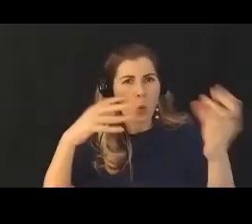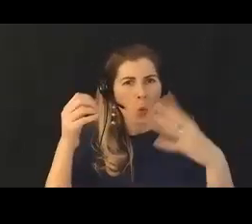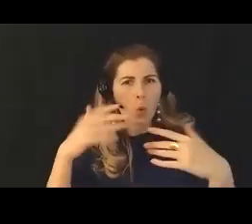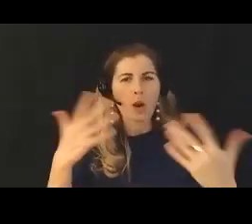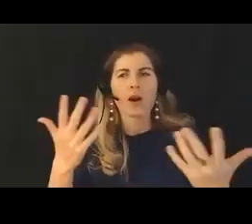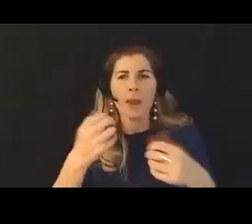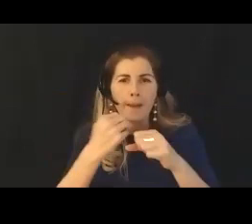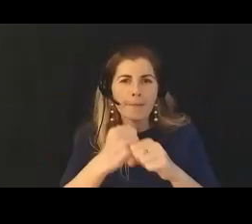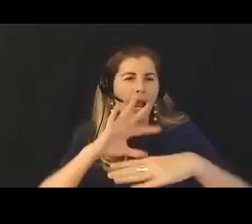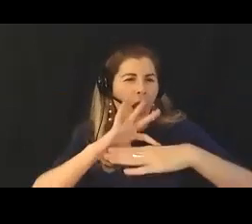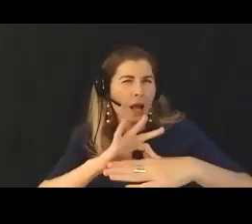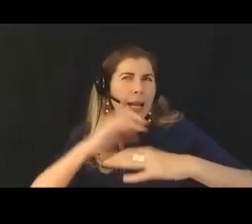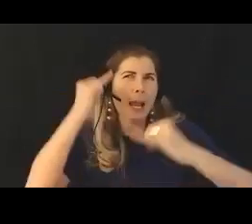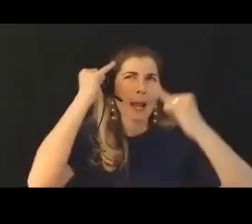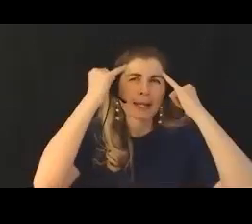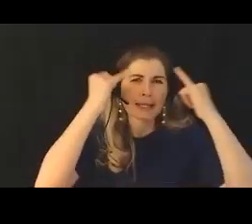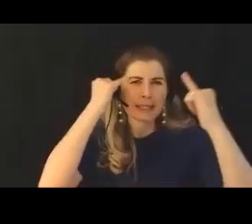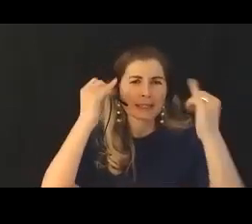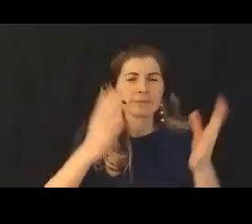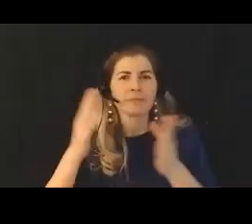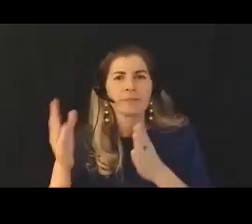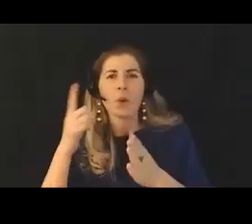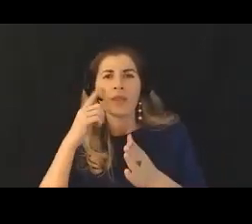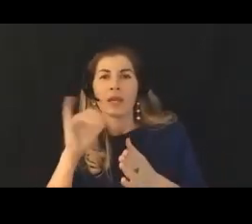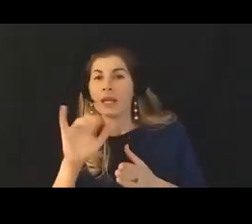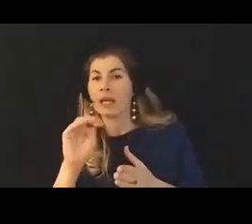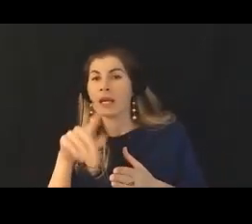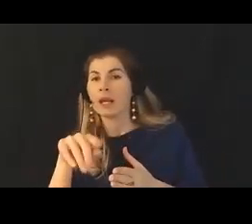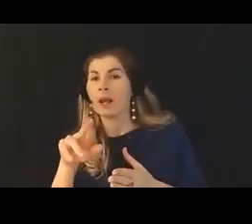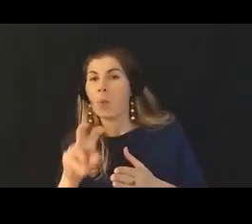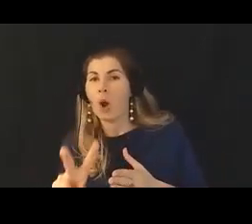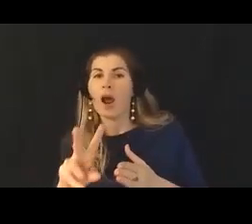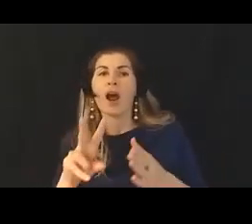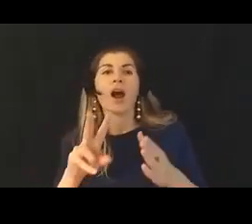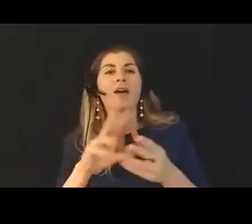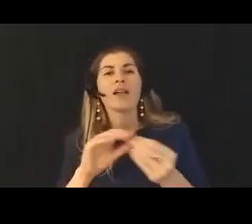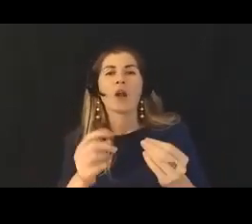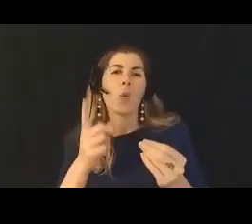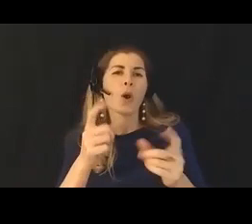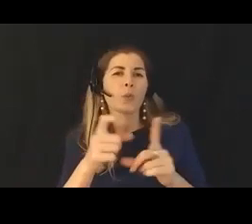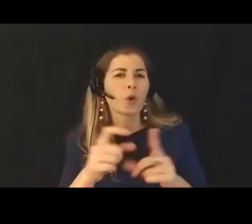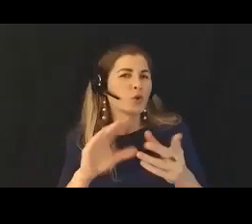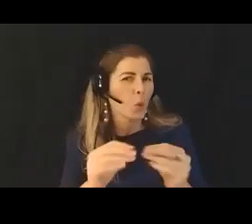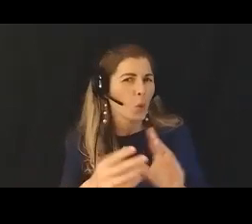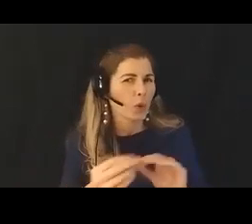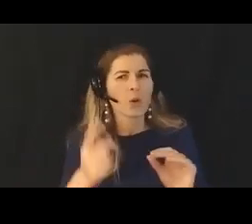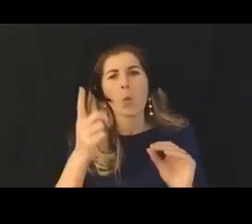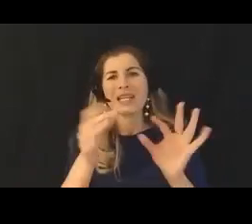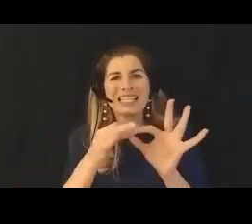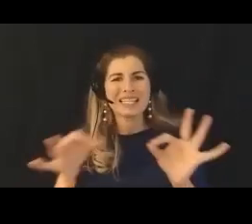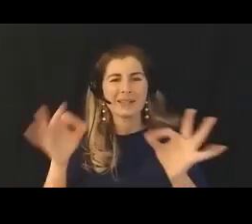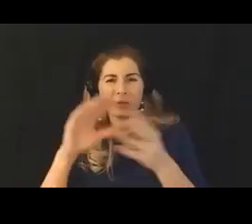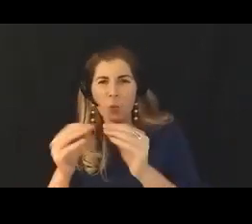content. Improv your way to scenes or sketches with games like one word story, one sentence story, one